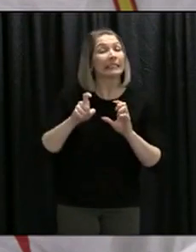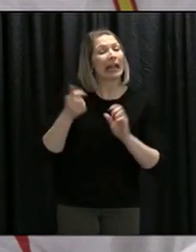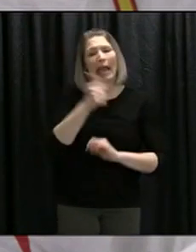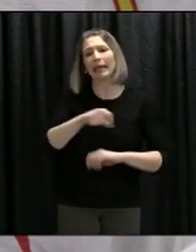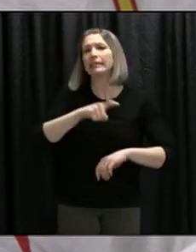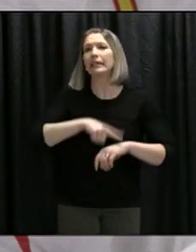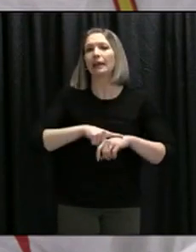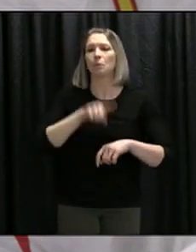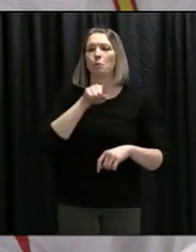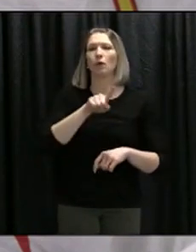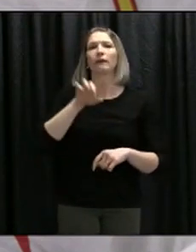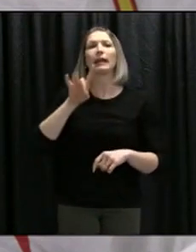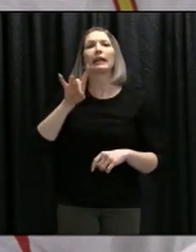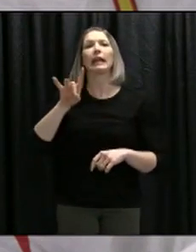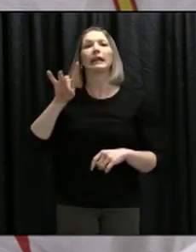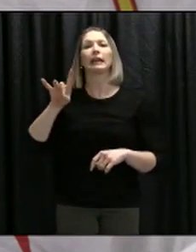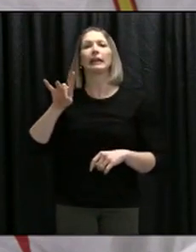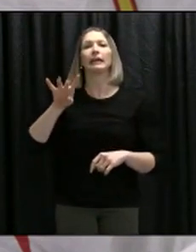at